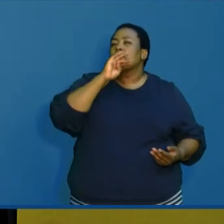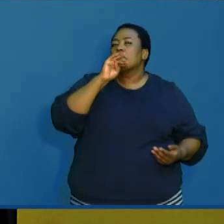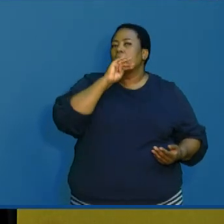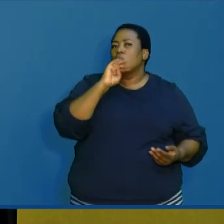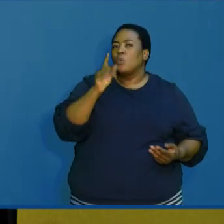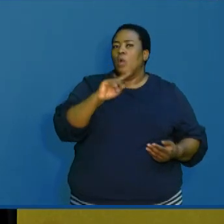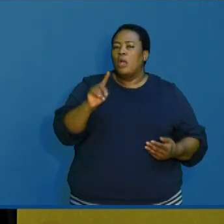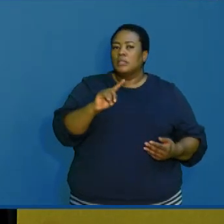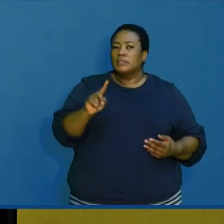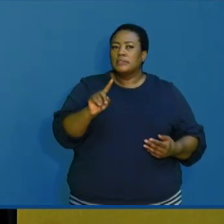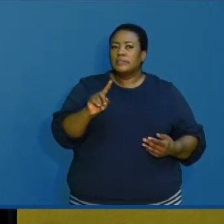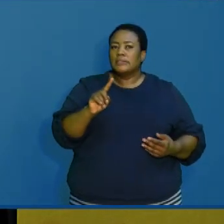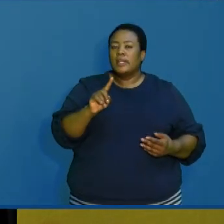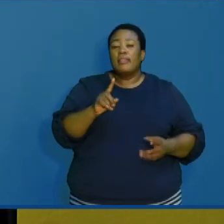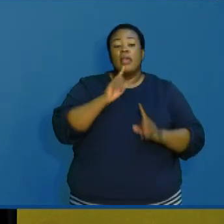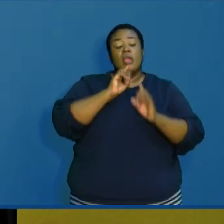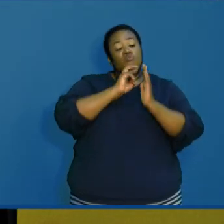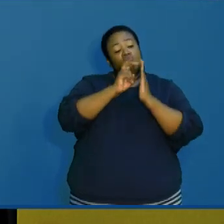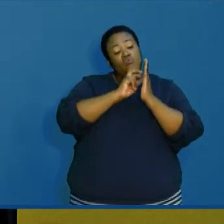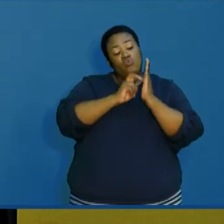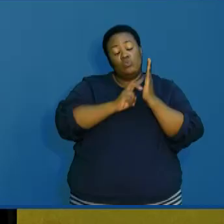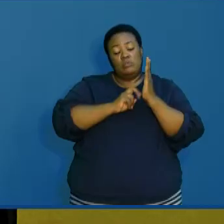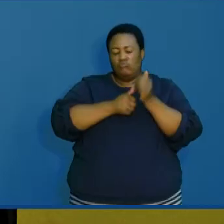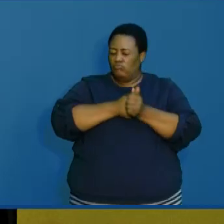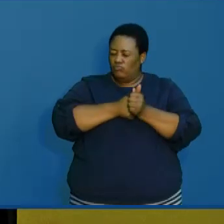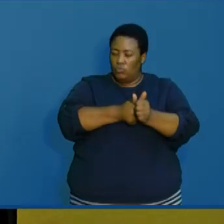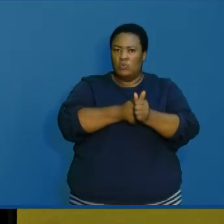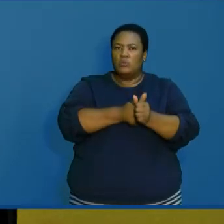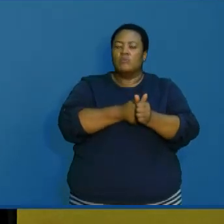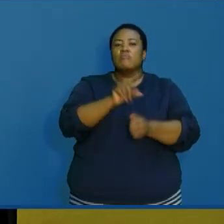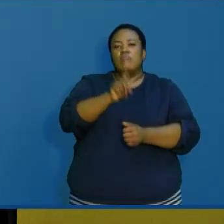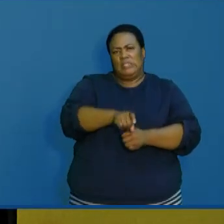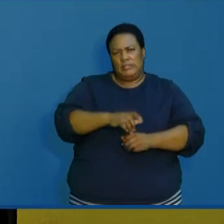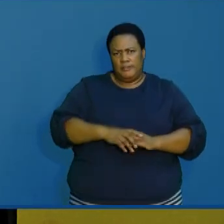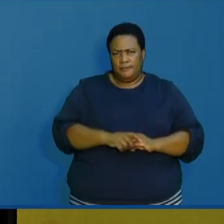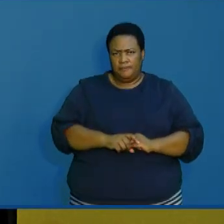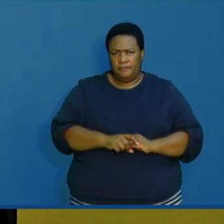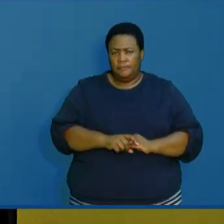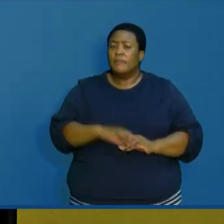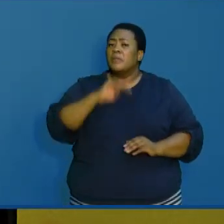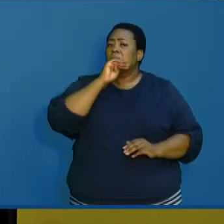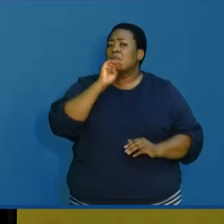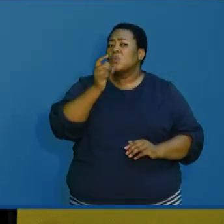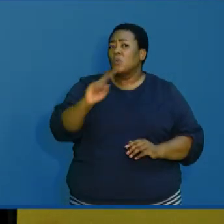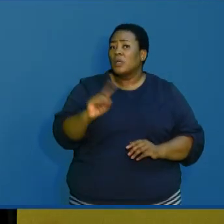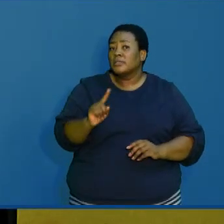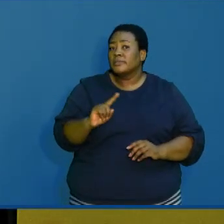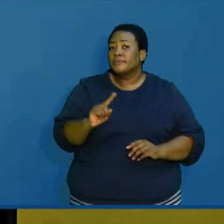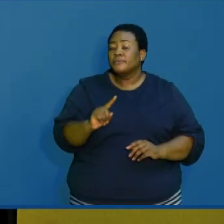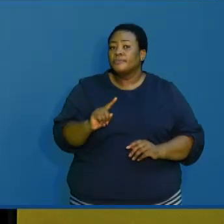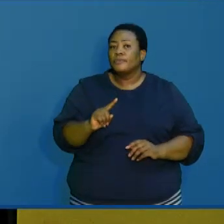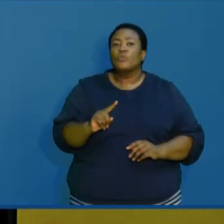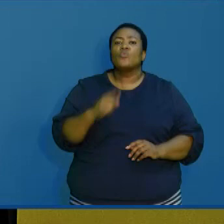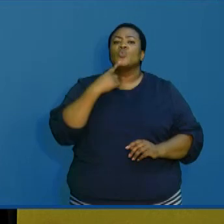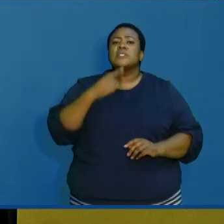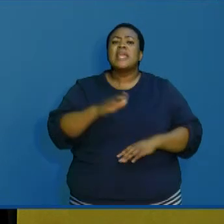you adhere to the instructions that your examiner is asking you. This means that do not say more